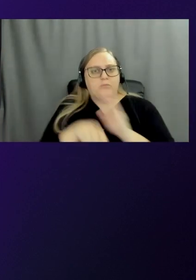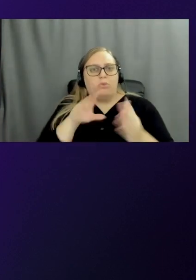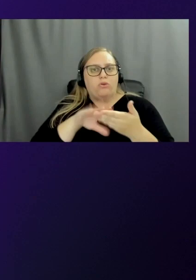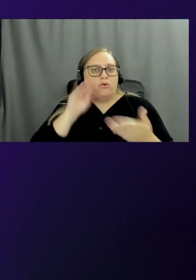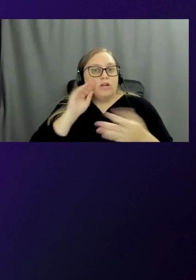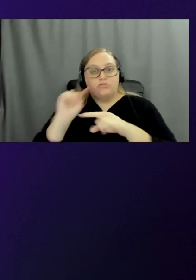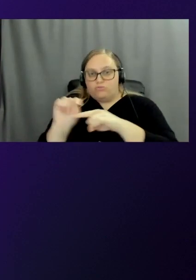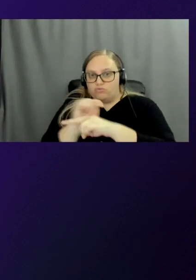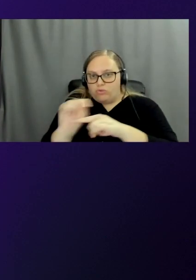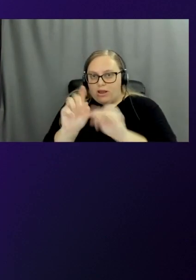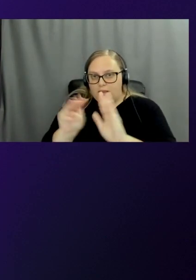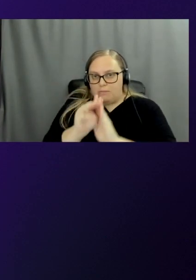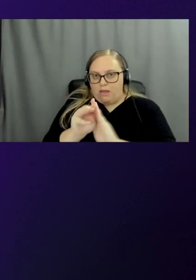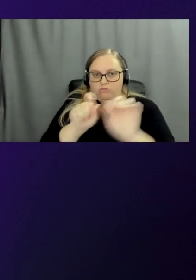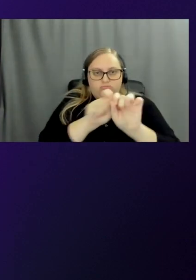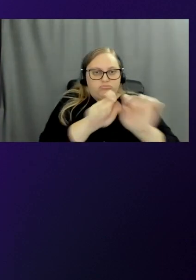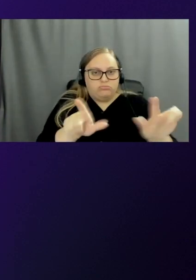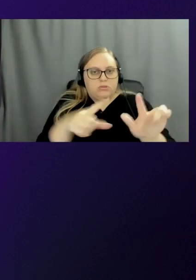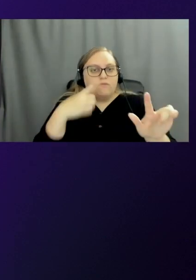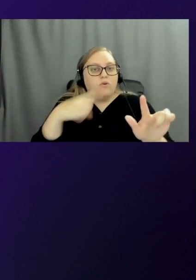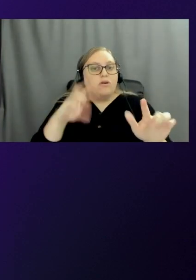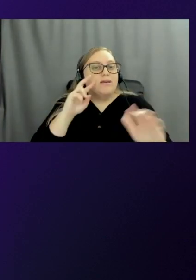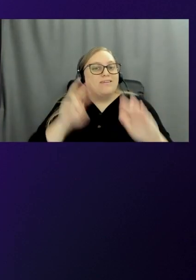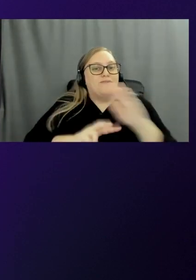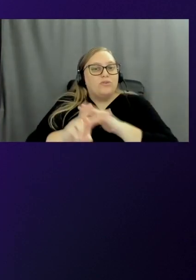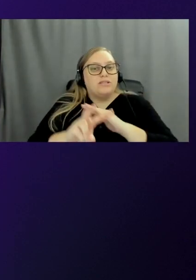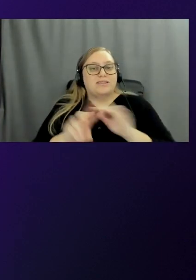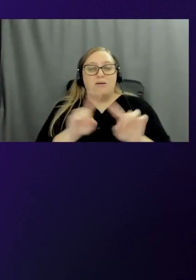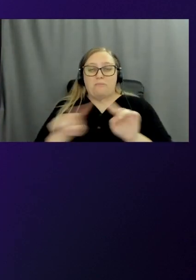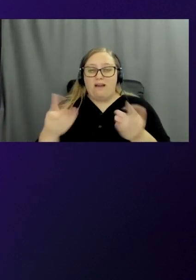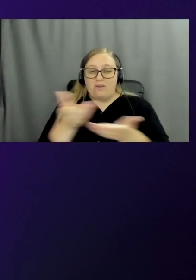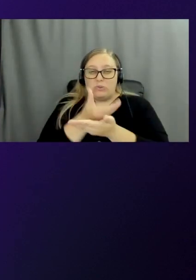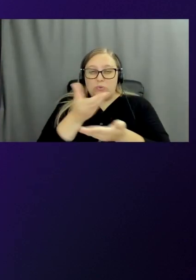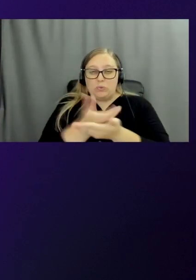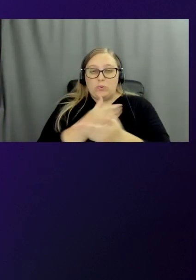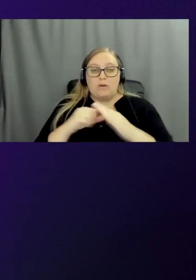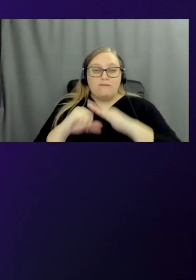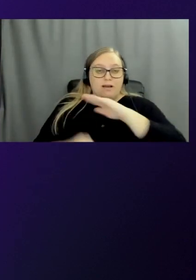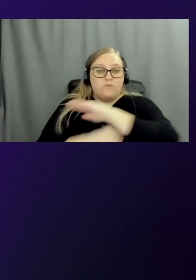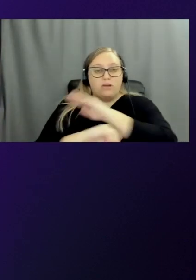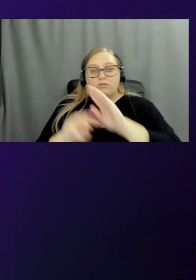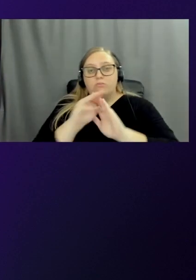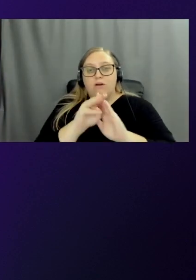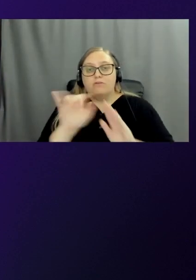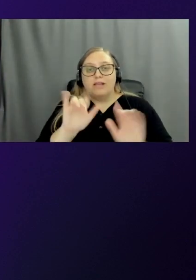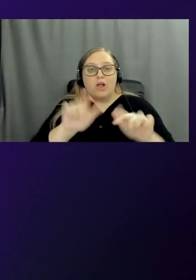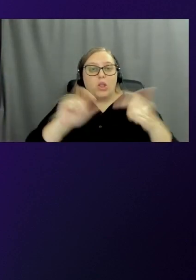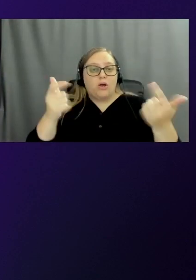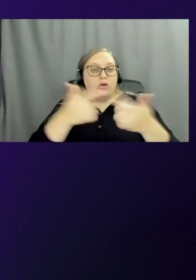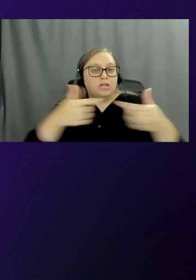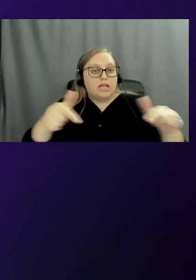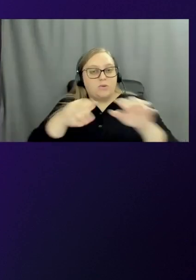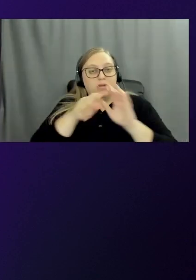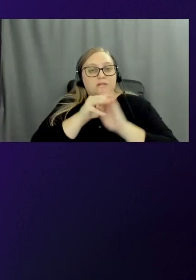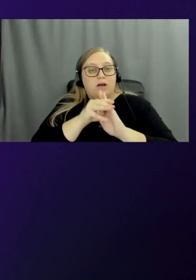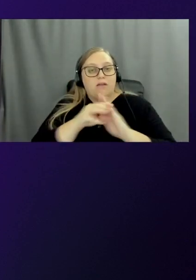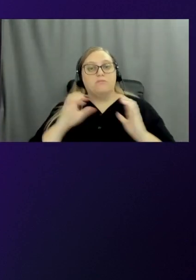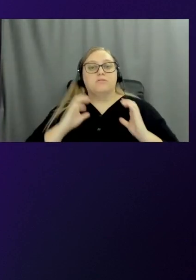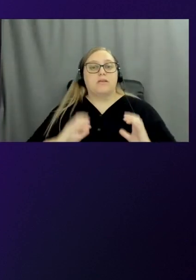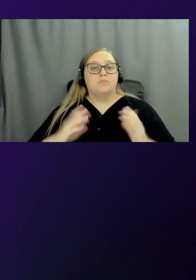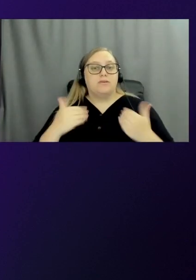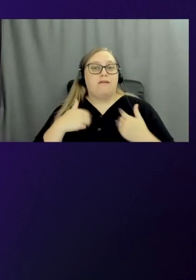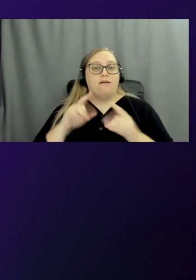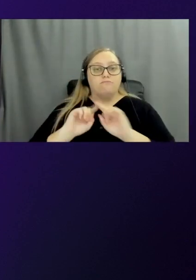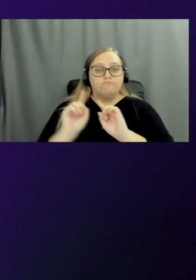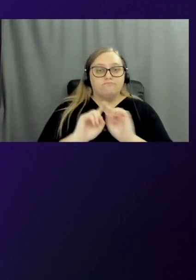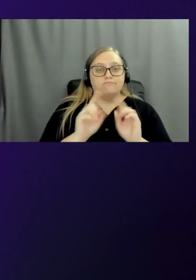then deploying them for inference. But with these new foundational models, like large language models, customers have another option,